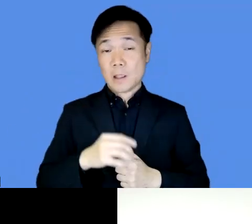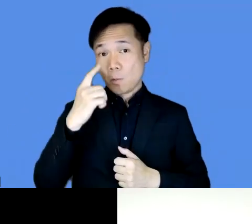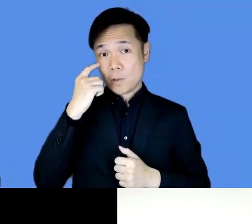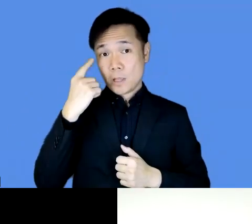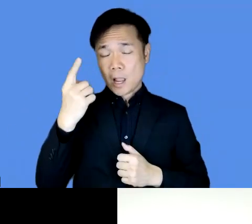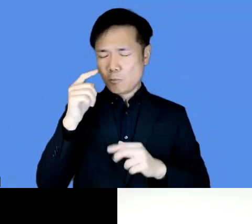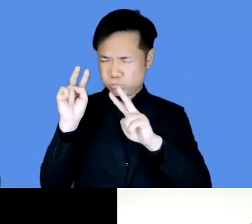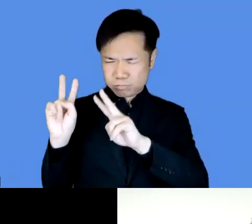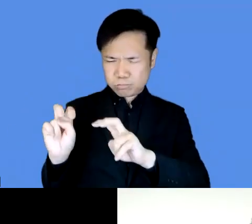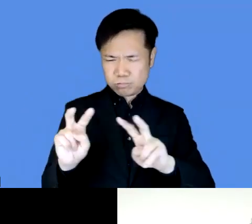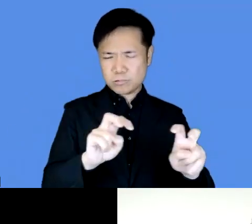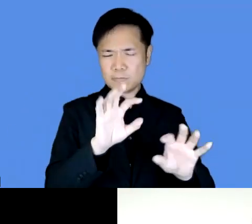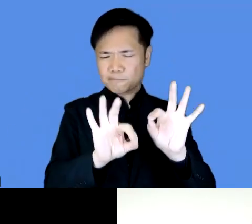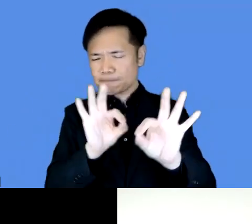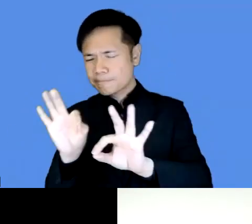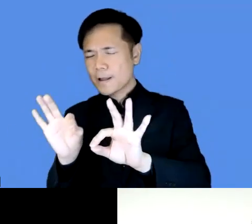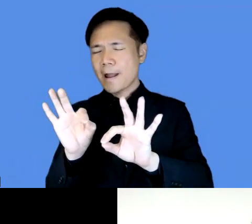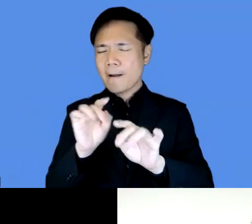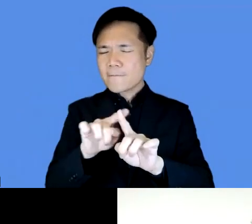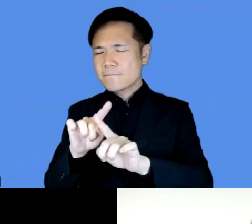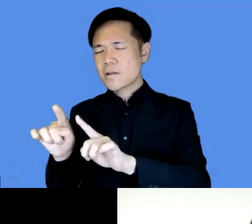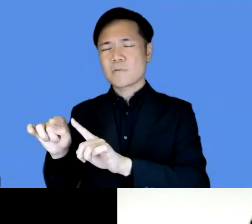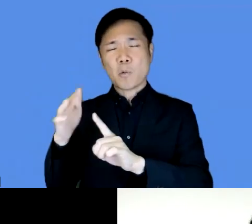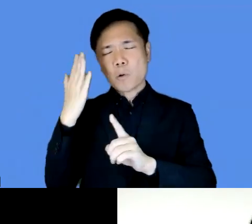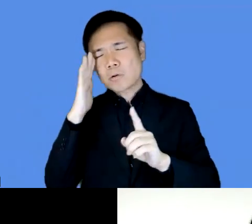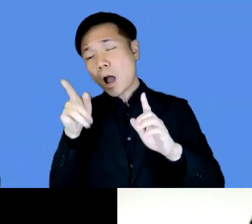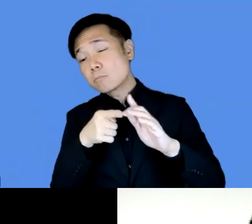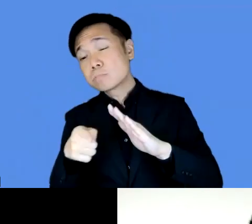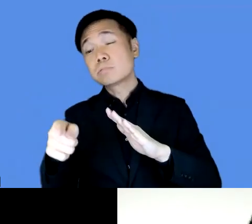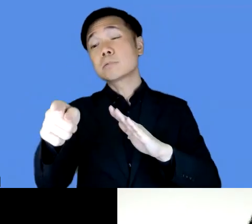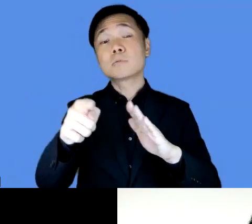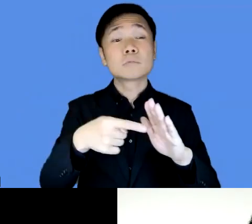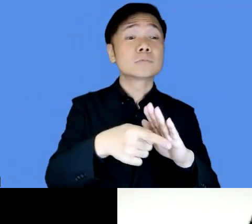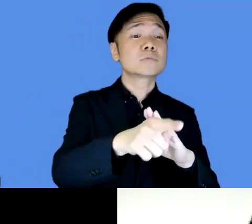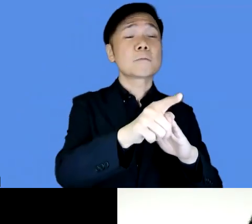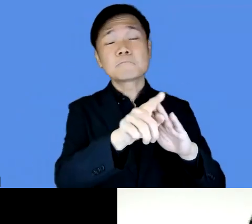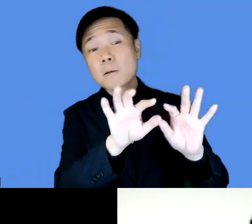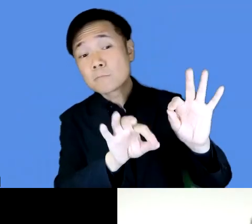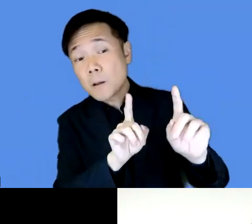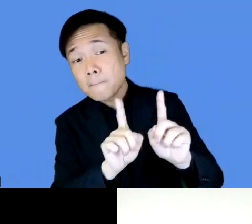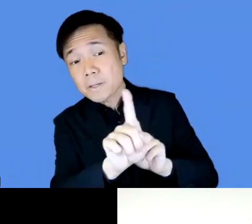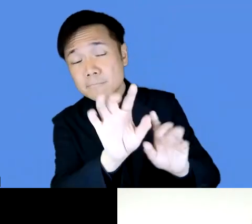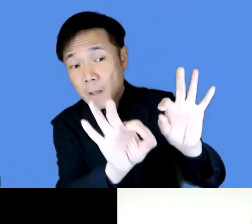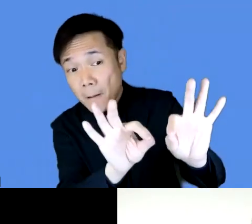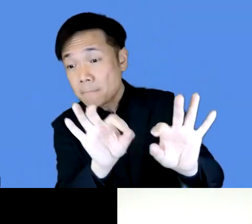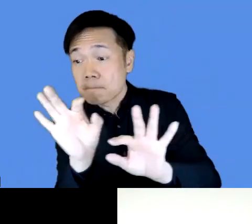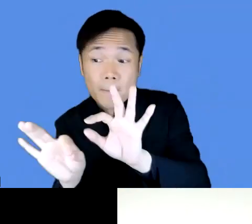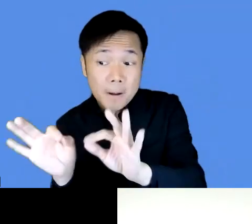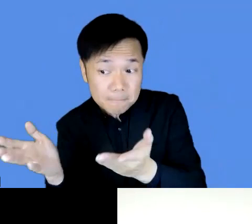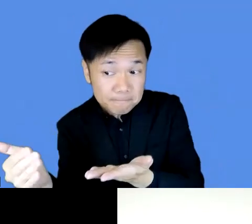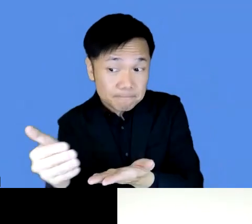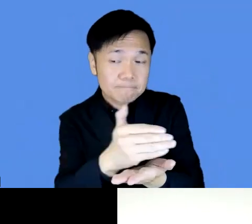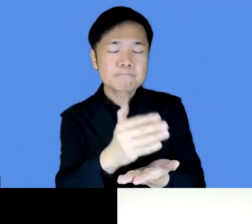with disabilities and organized their personnel to visit villages and households every year to learn about their needs. By 2023, we